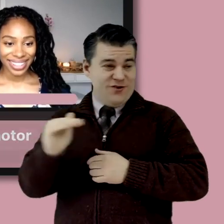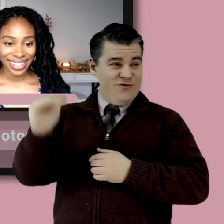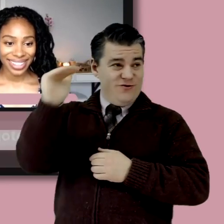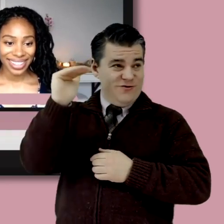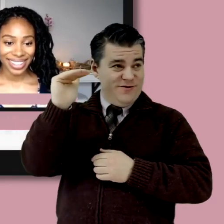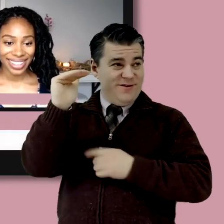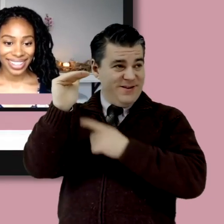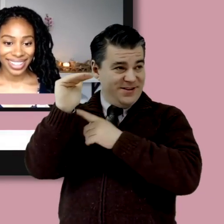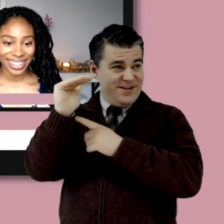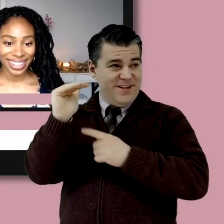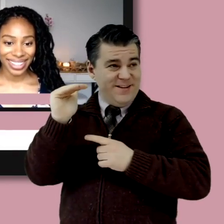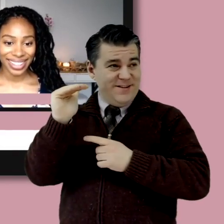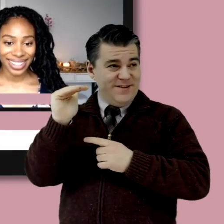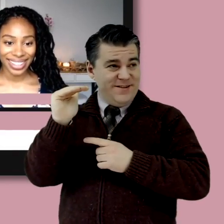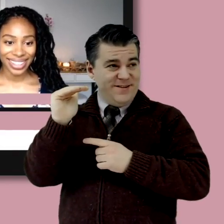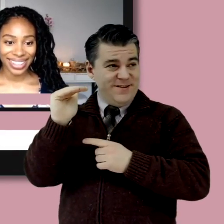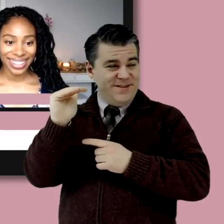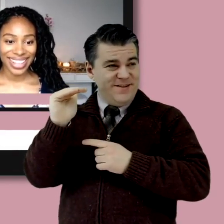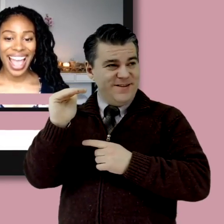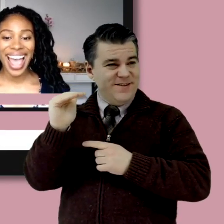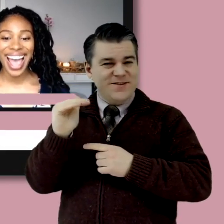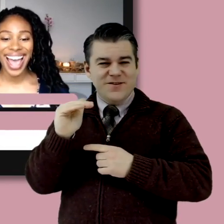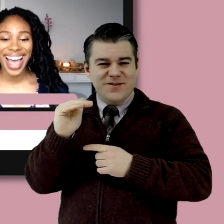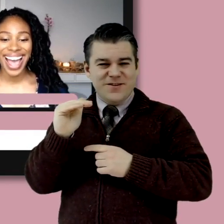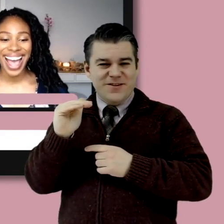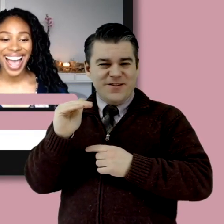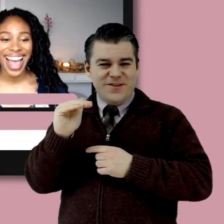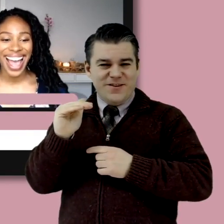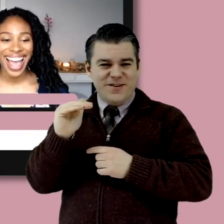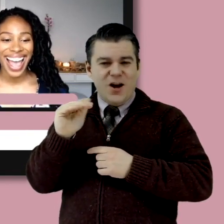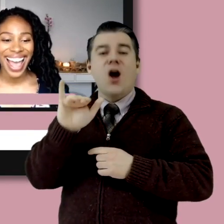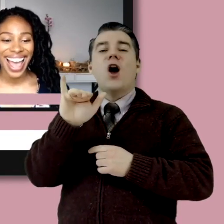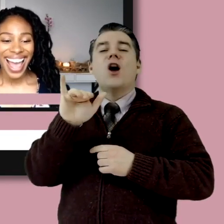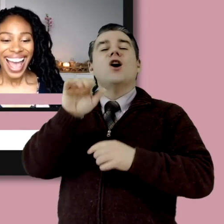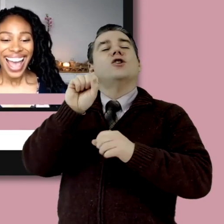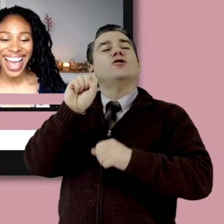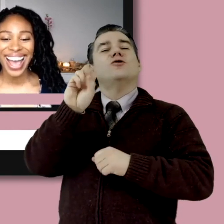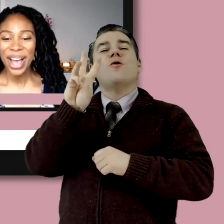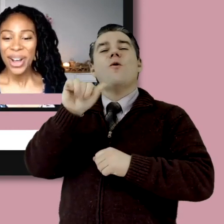version the swan yoga pose? So I guess she's asking.